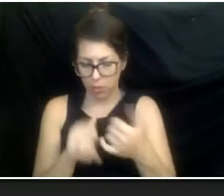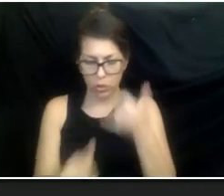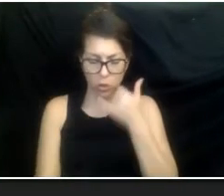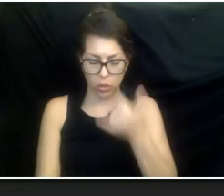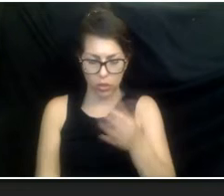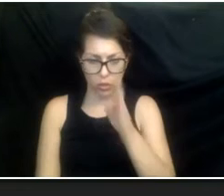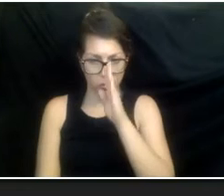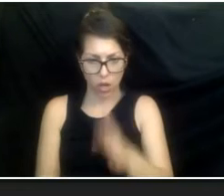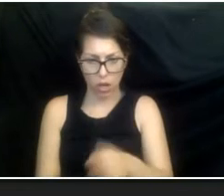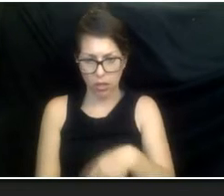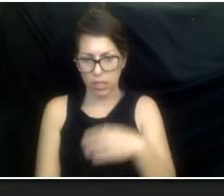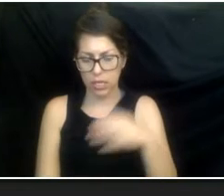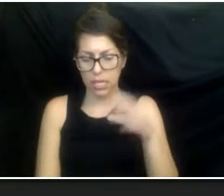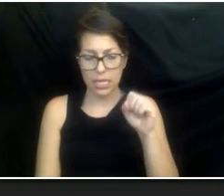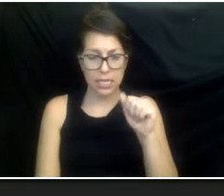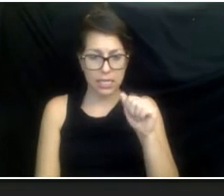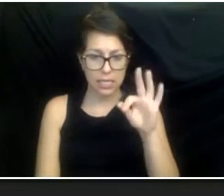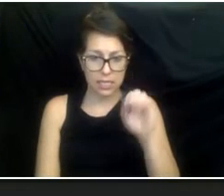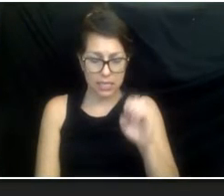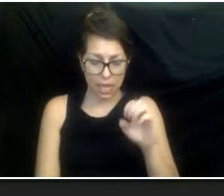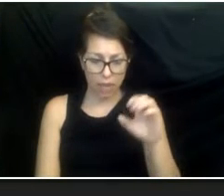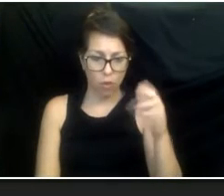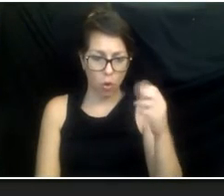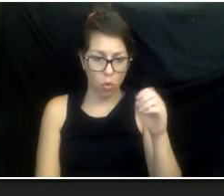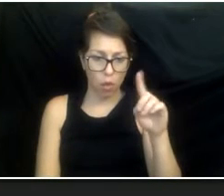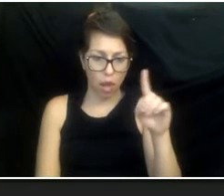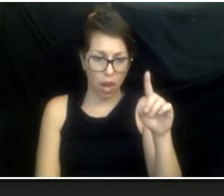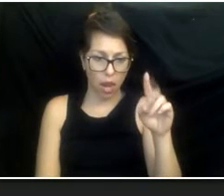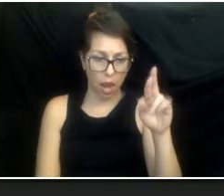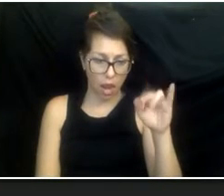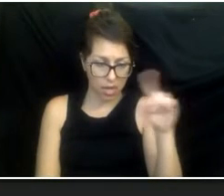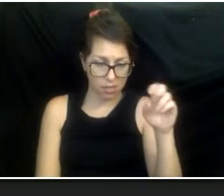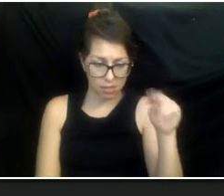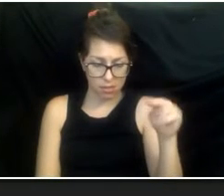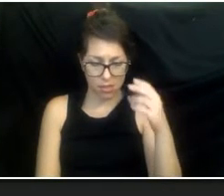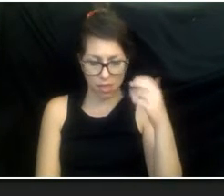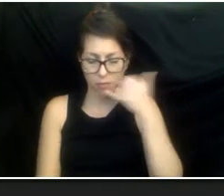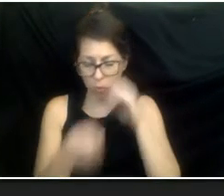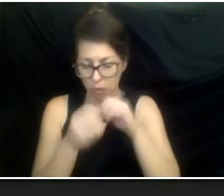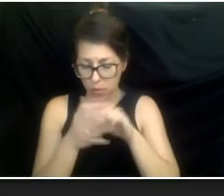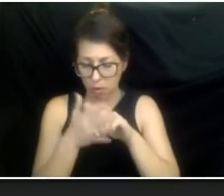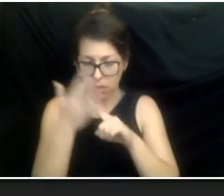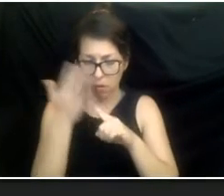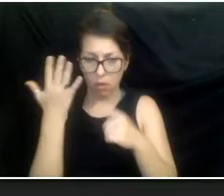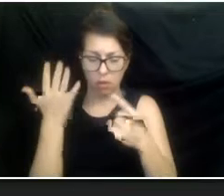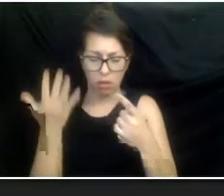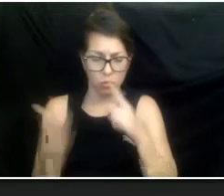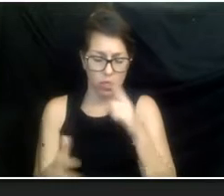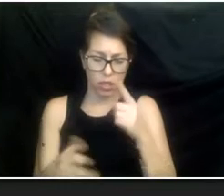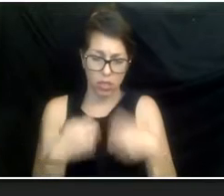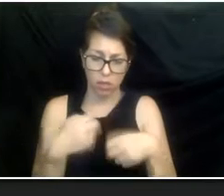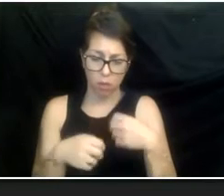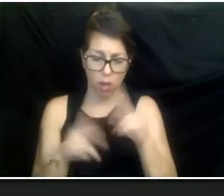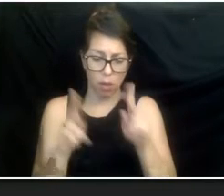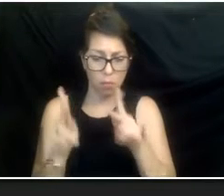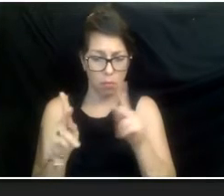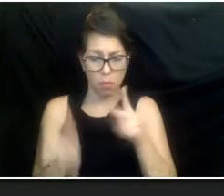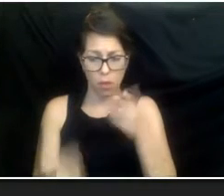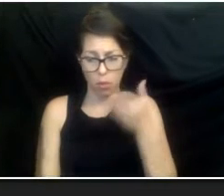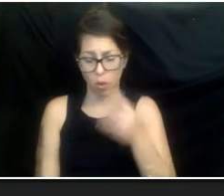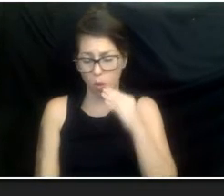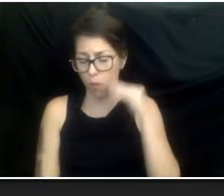get help and um I'm not even sure what kind of signage is are on the courts now um I mean hopefully they're in multiple